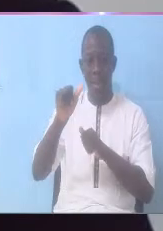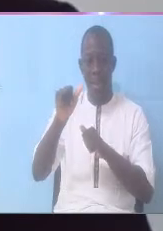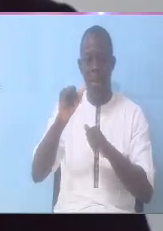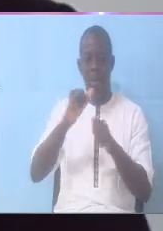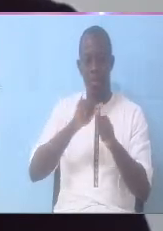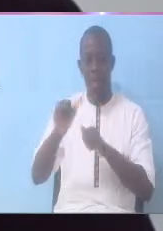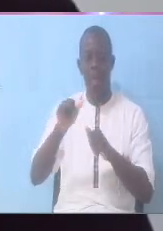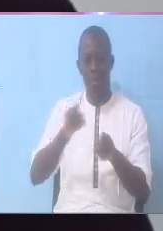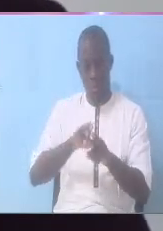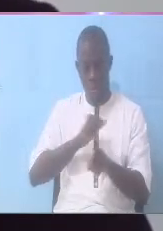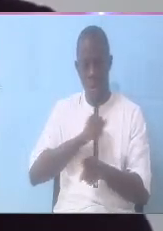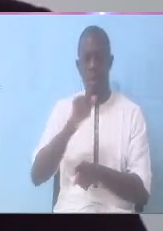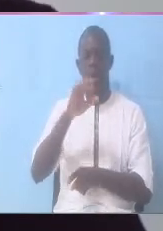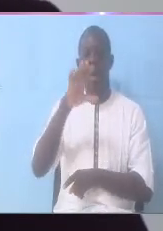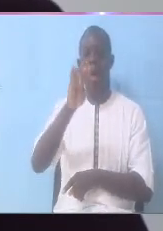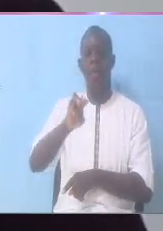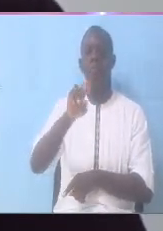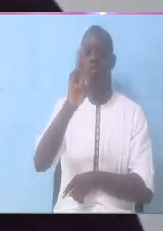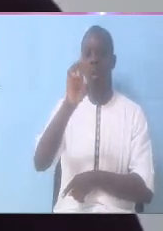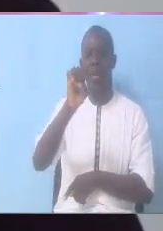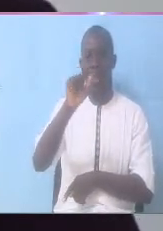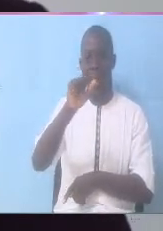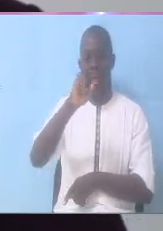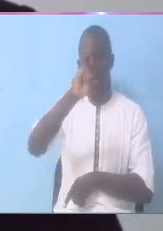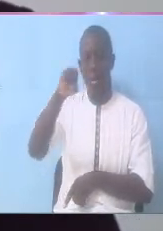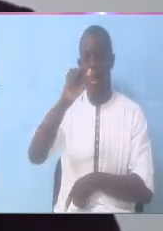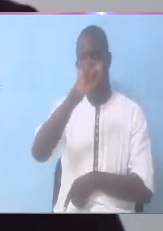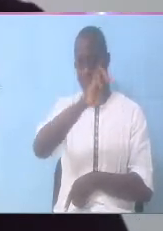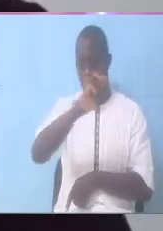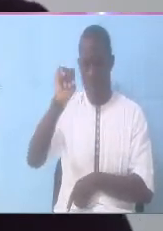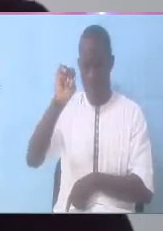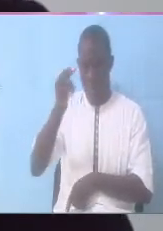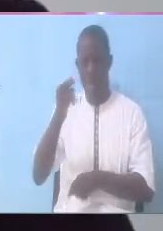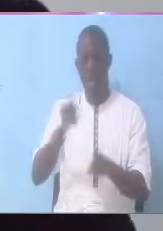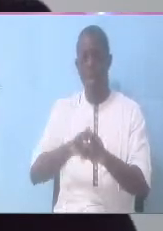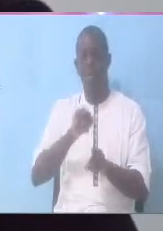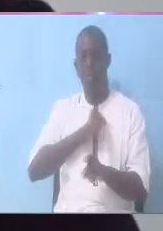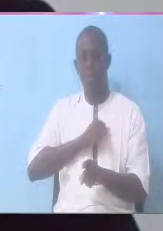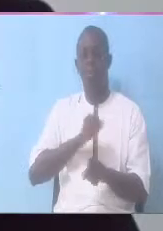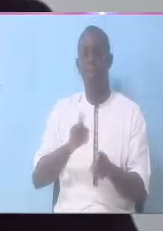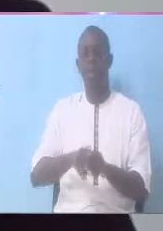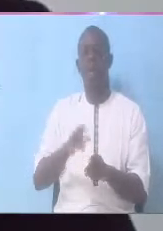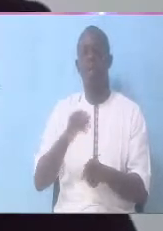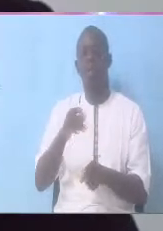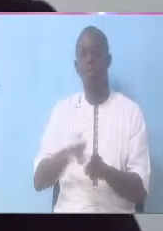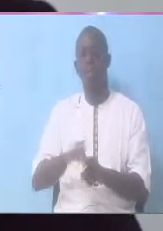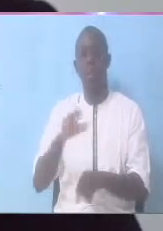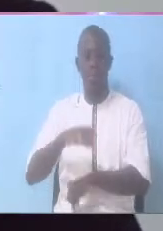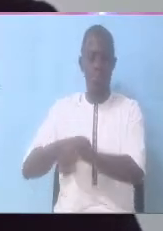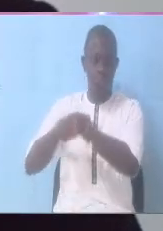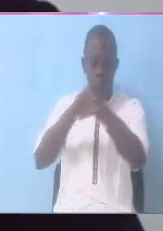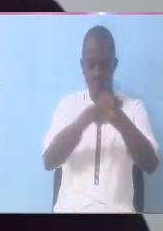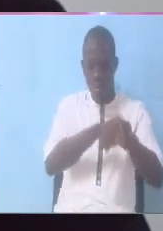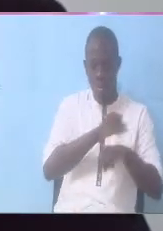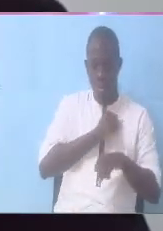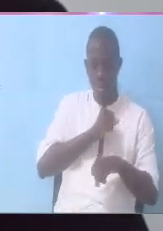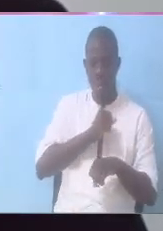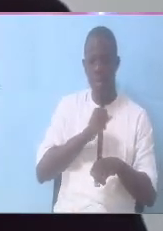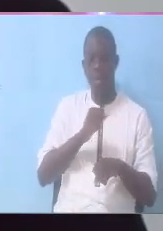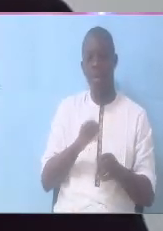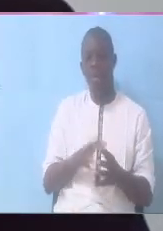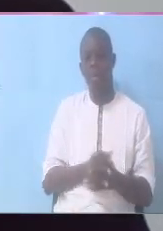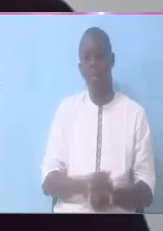tail. That's his word. Utumolen Jammeh kaudi ndefana na koya for Tumbul taba ikai munati. I